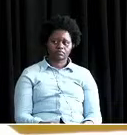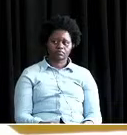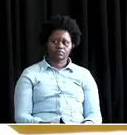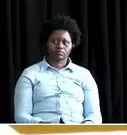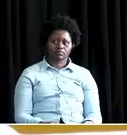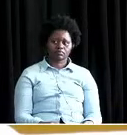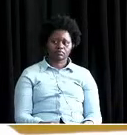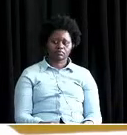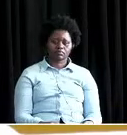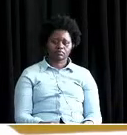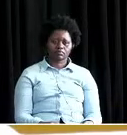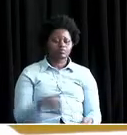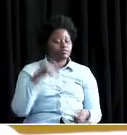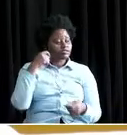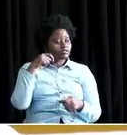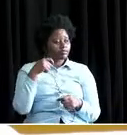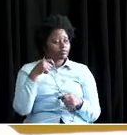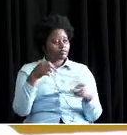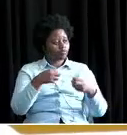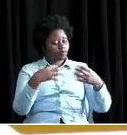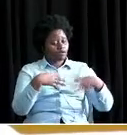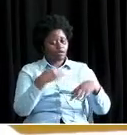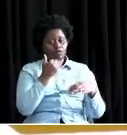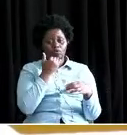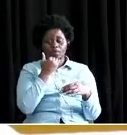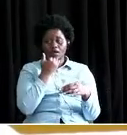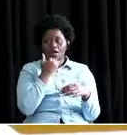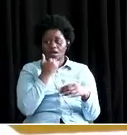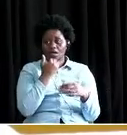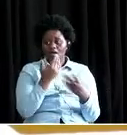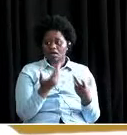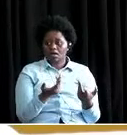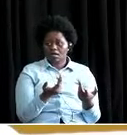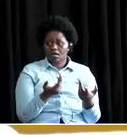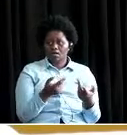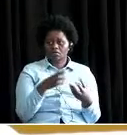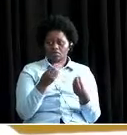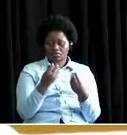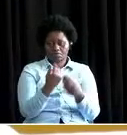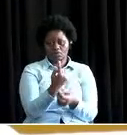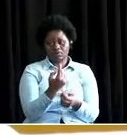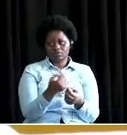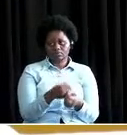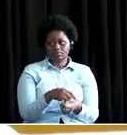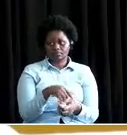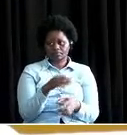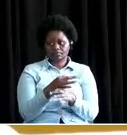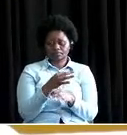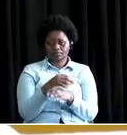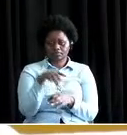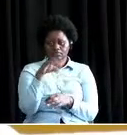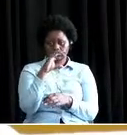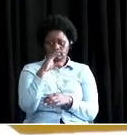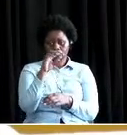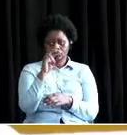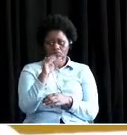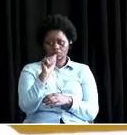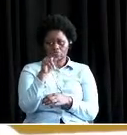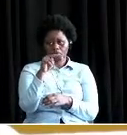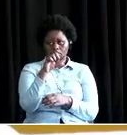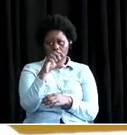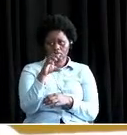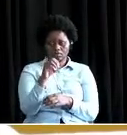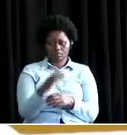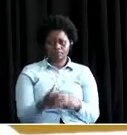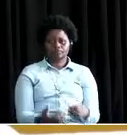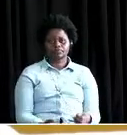Hello? Mncango speaker, uqala ngami noma ukwala, confused. Yes, we are number 1, Babu Mncango, then Kuala will come after you.